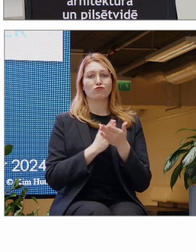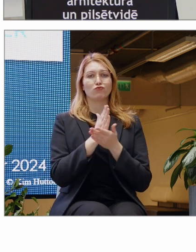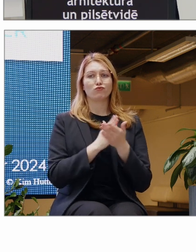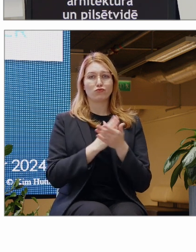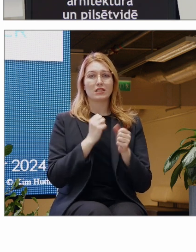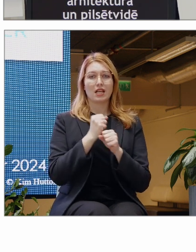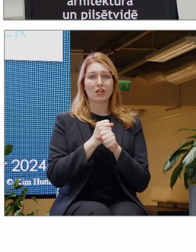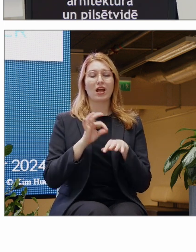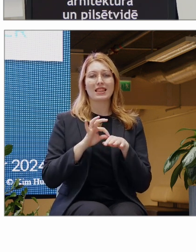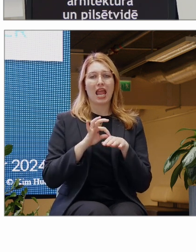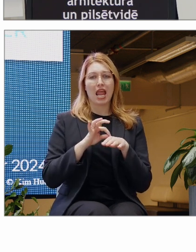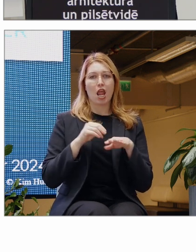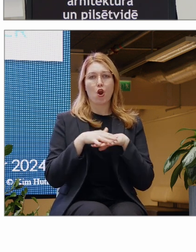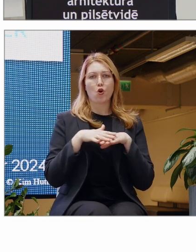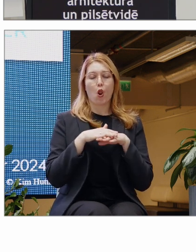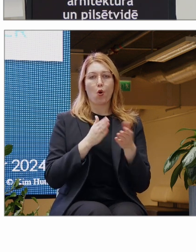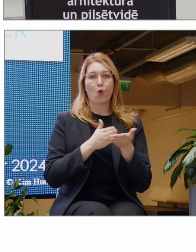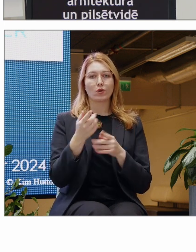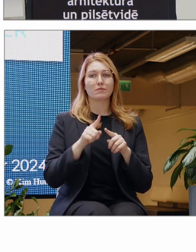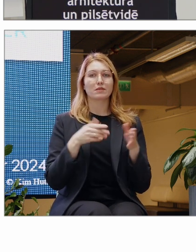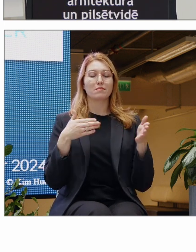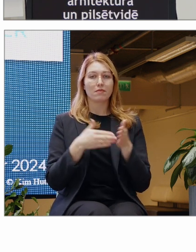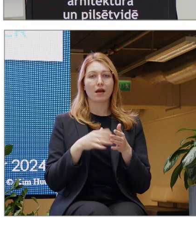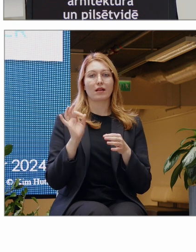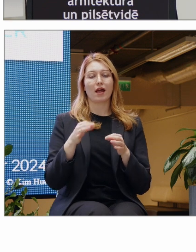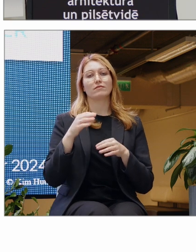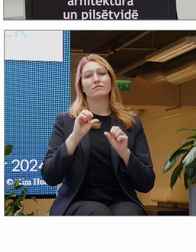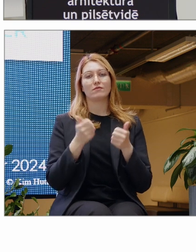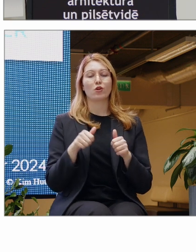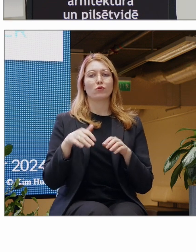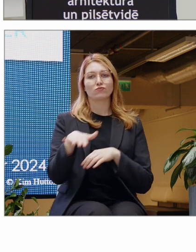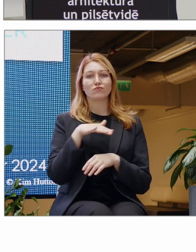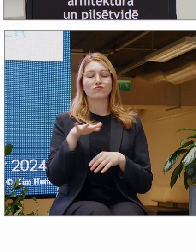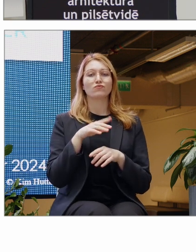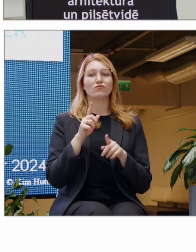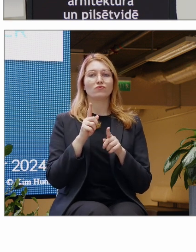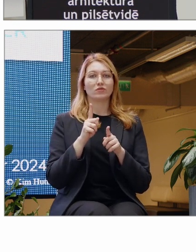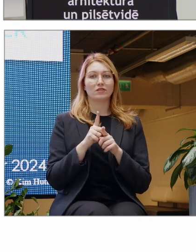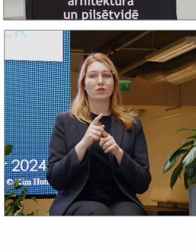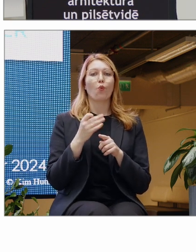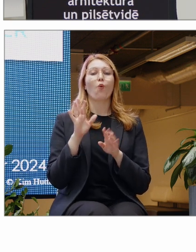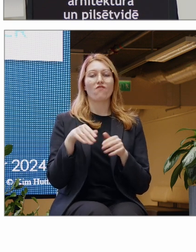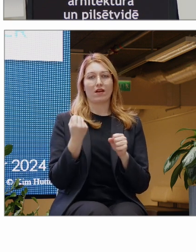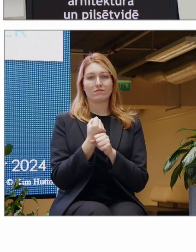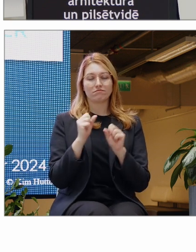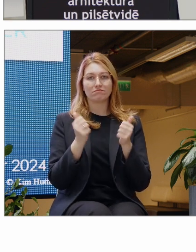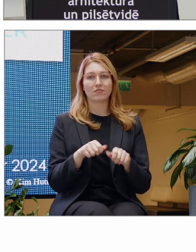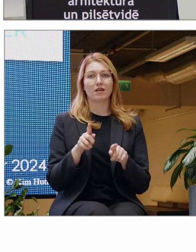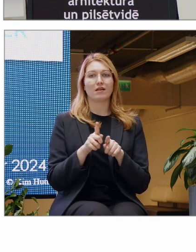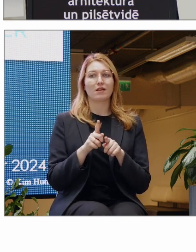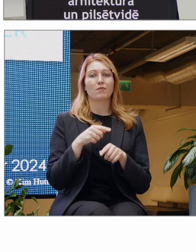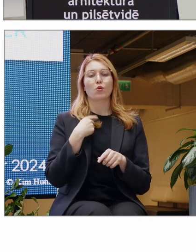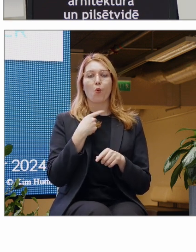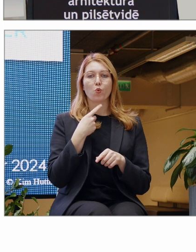neurology, and I have seen the barriers that the built environment and our services and products can produce, a lot of which we can get rid